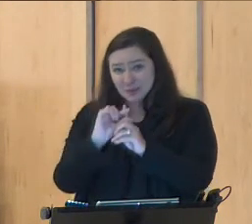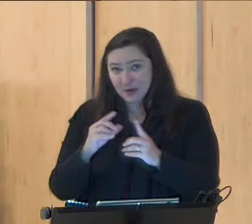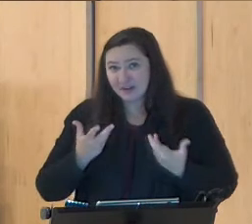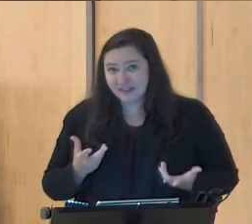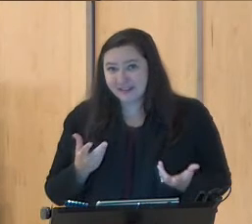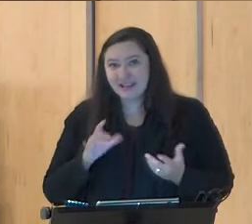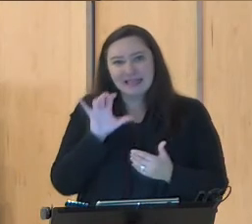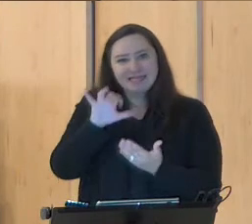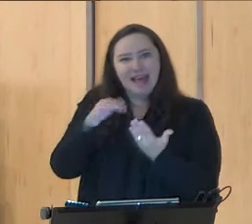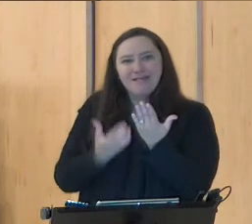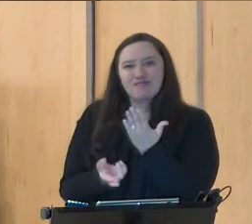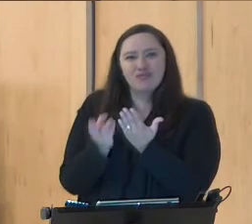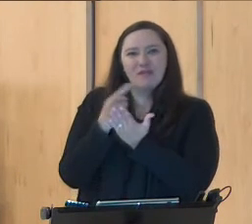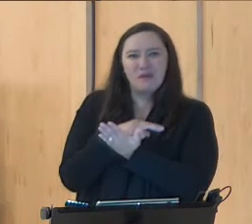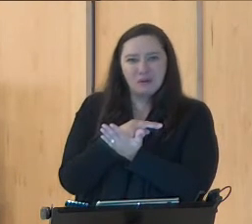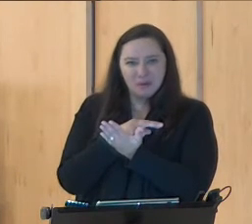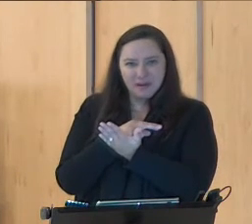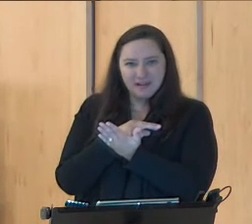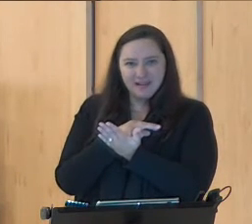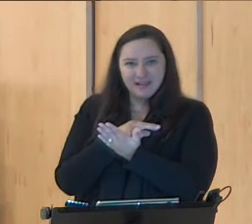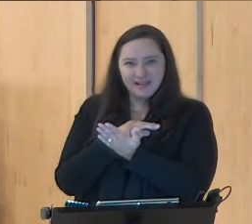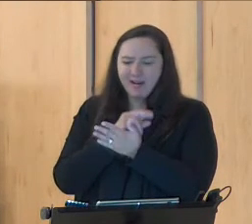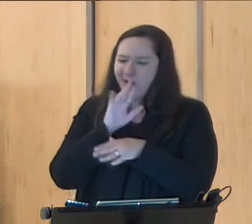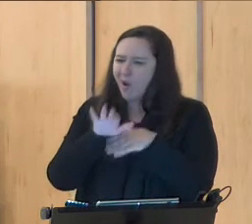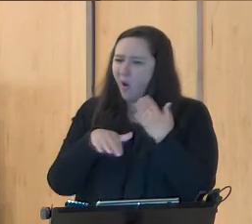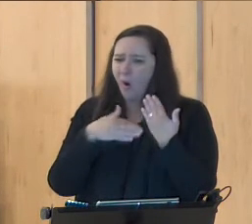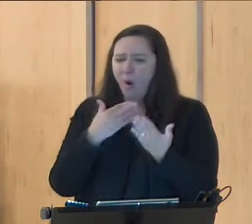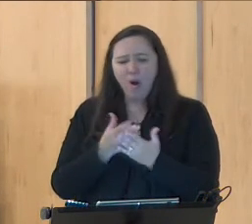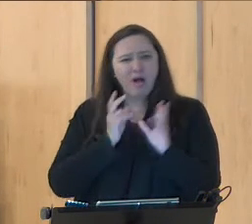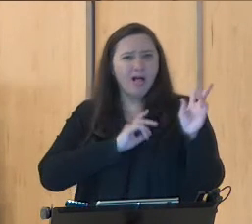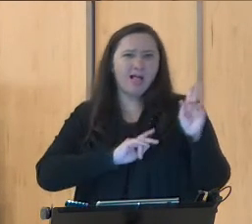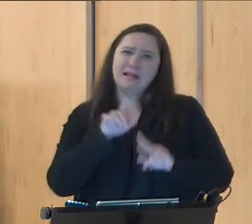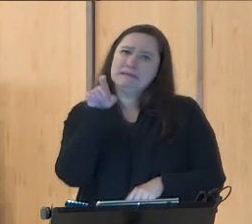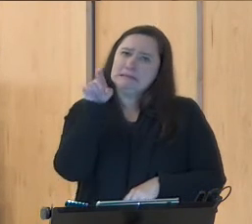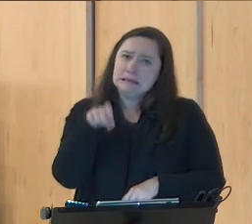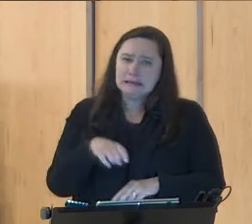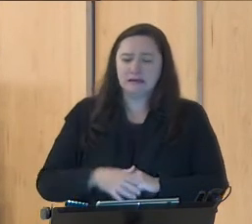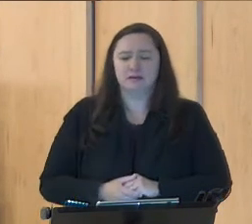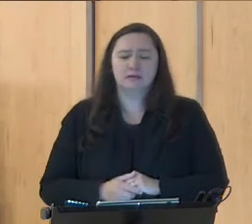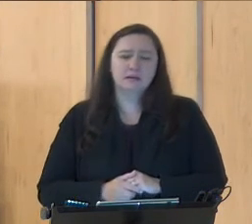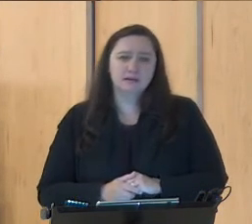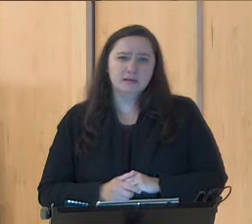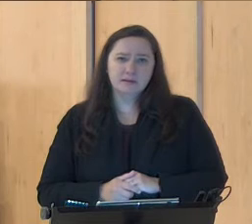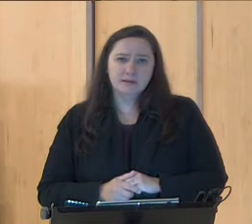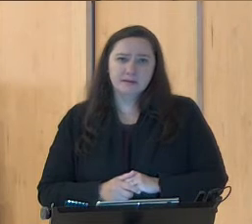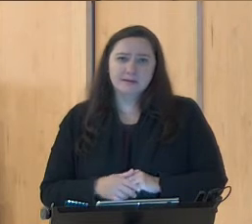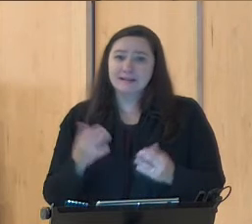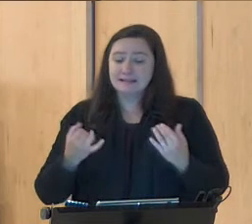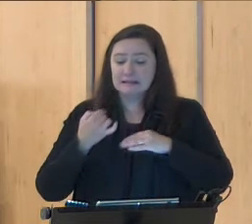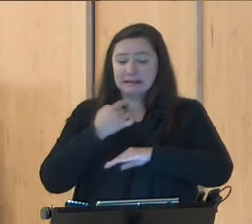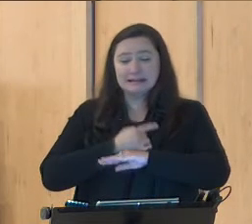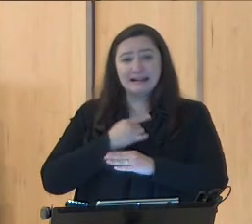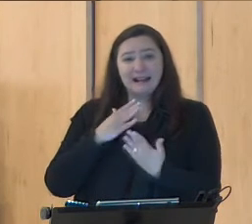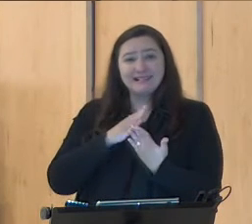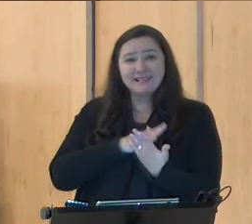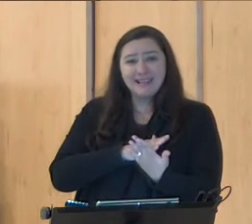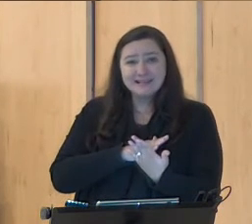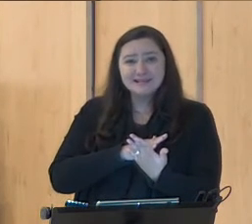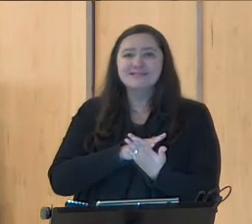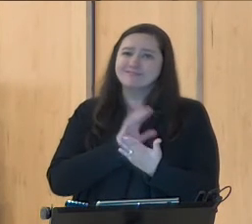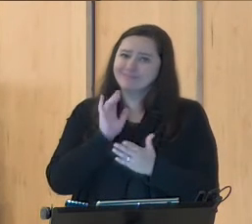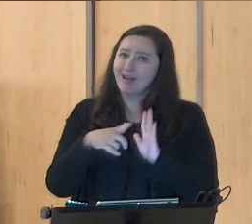That's a review that all of us need. And today's lessons are